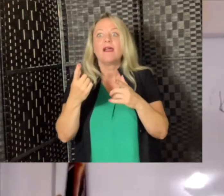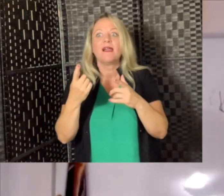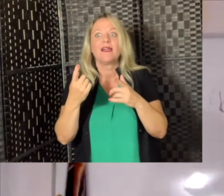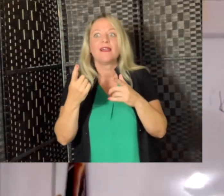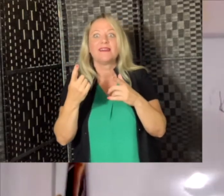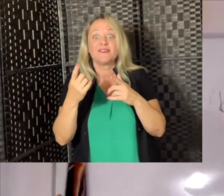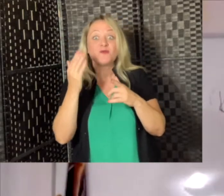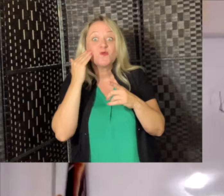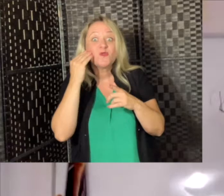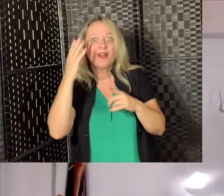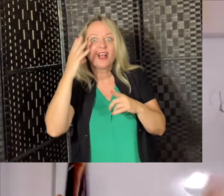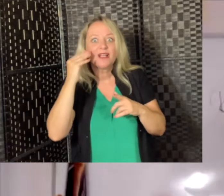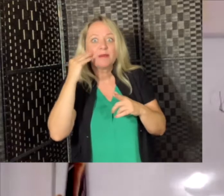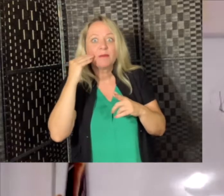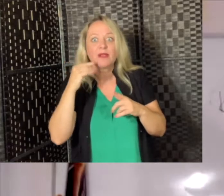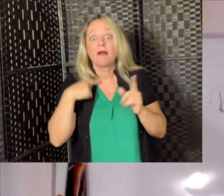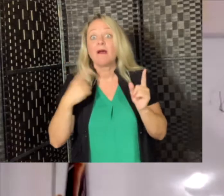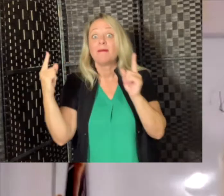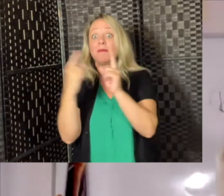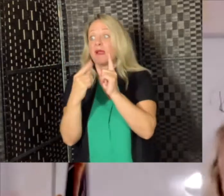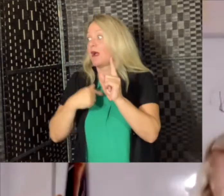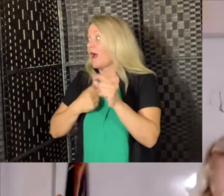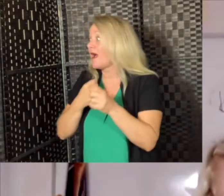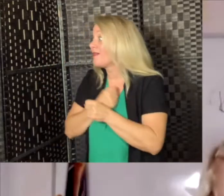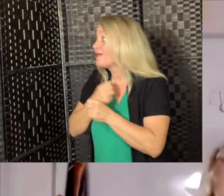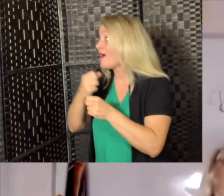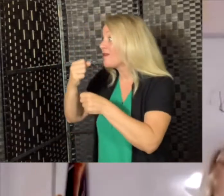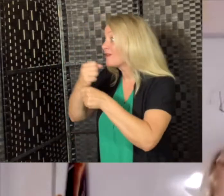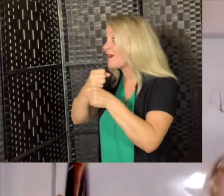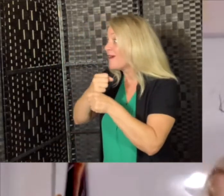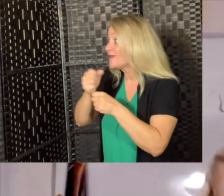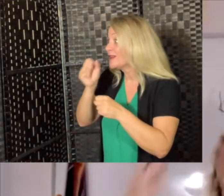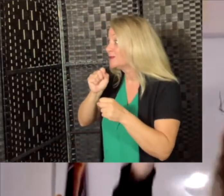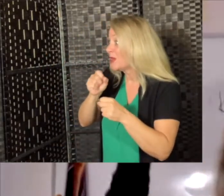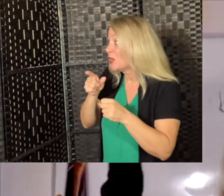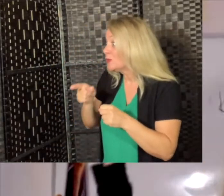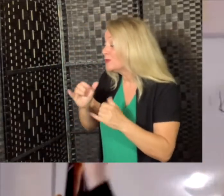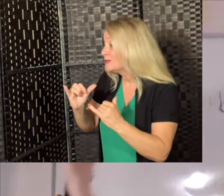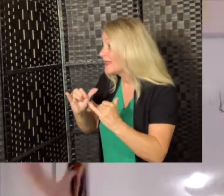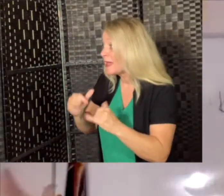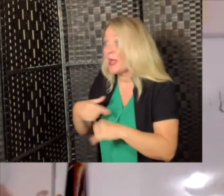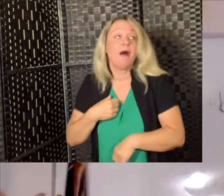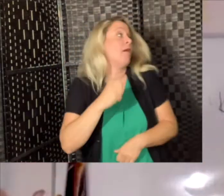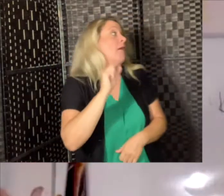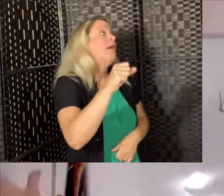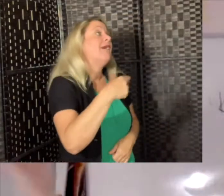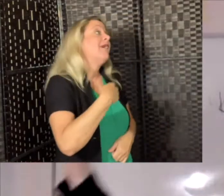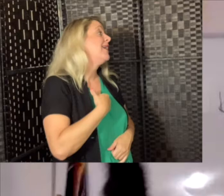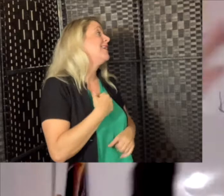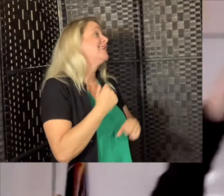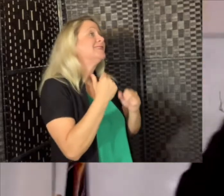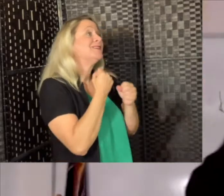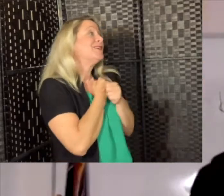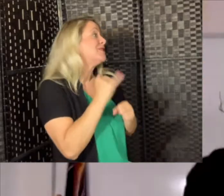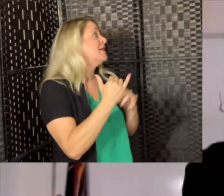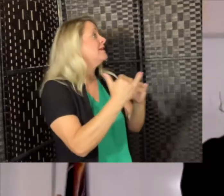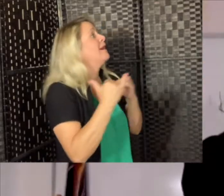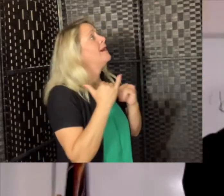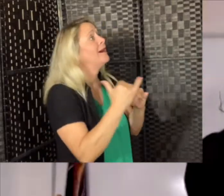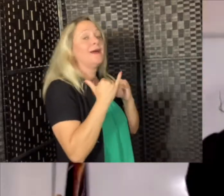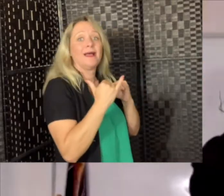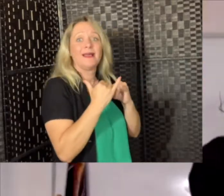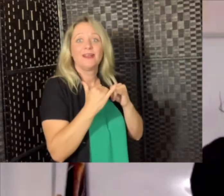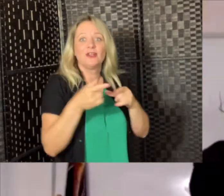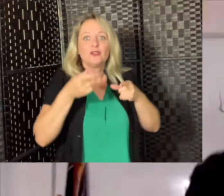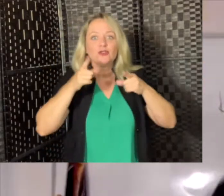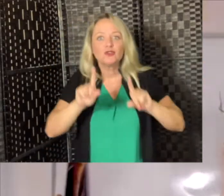of, I love coffee ice cream. You love coffee ice cream? Oh my gosh, I love coffee ice cream too. So in the romantic